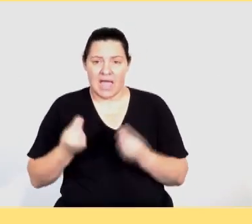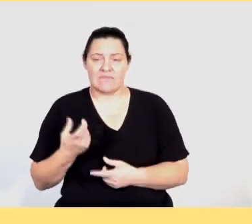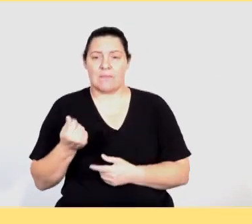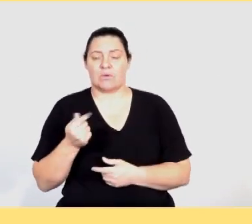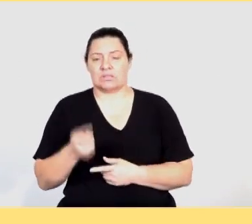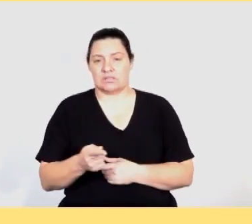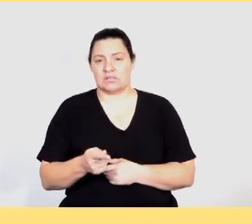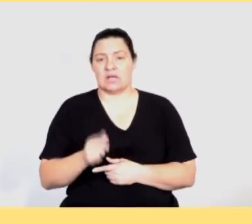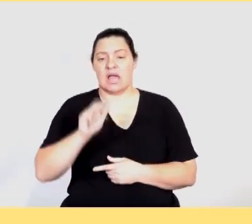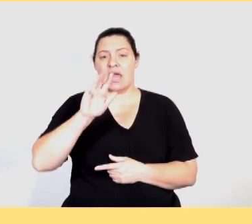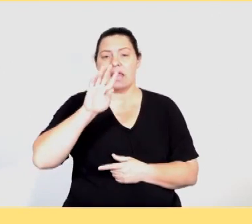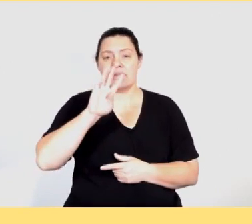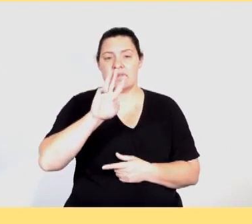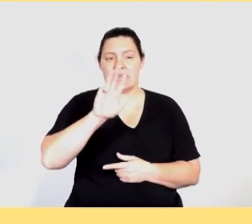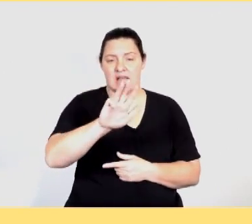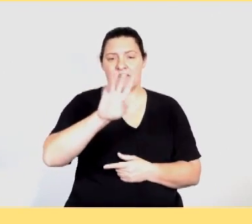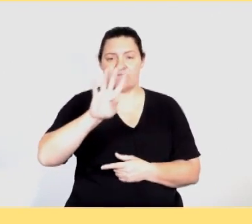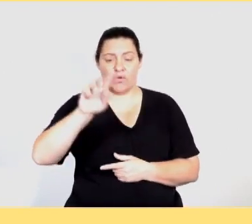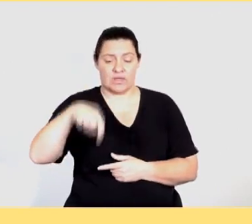and we had an amount